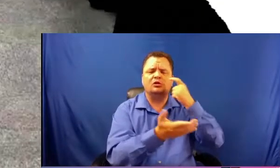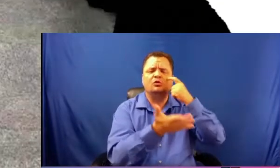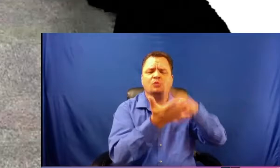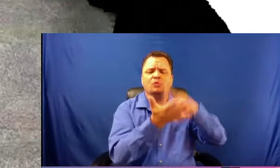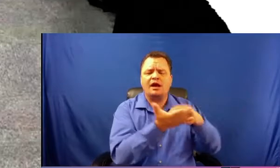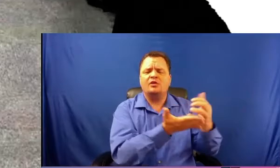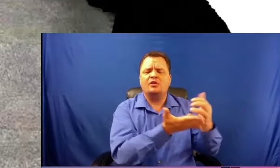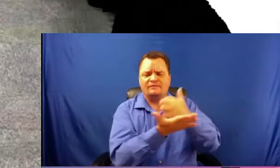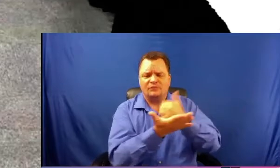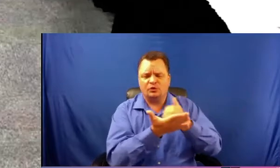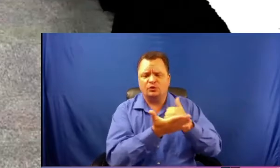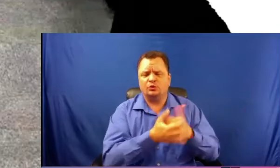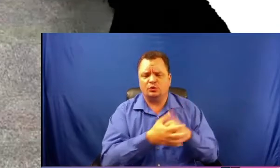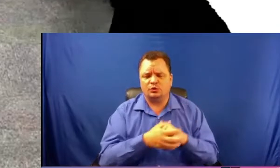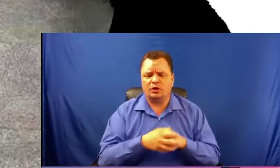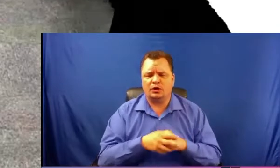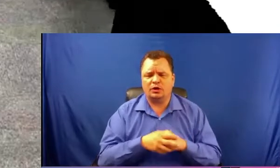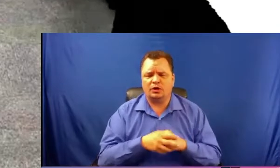Page 14.